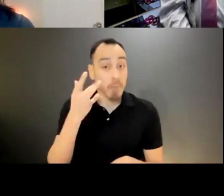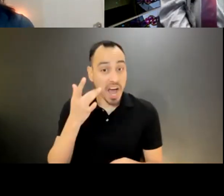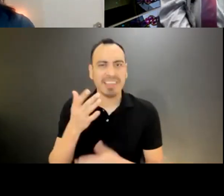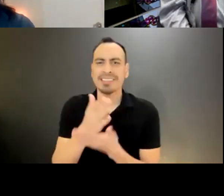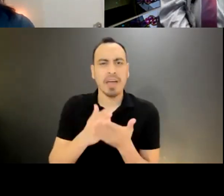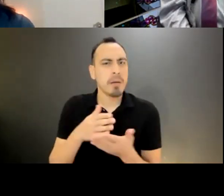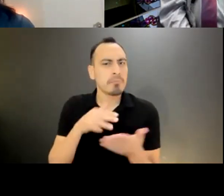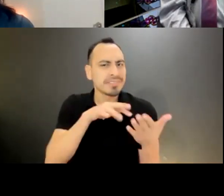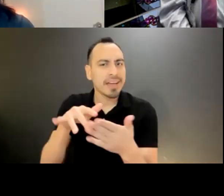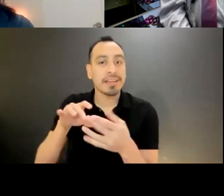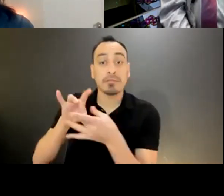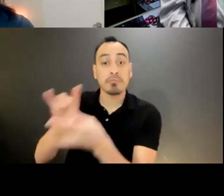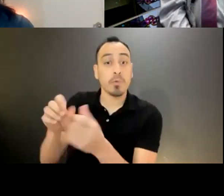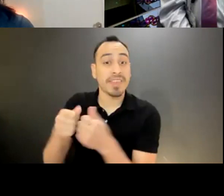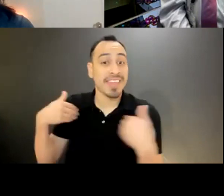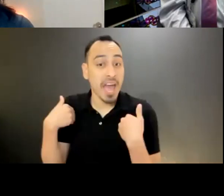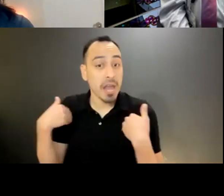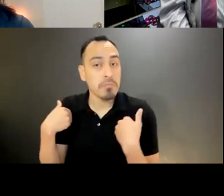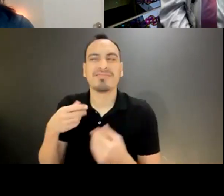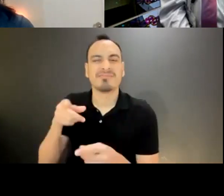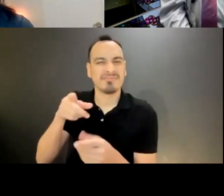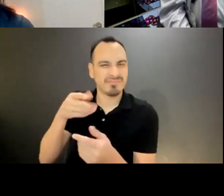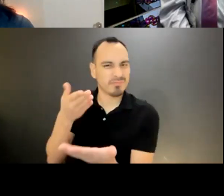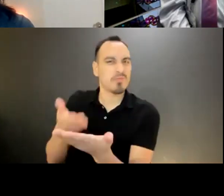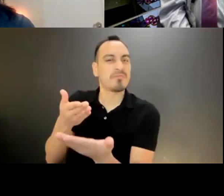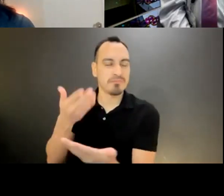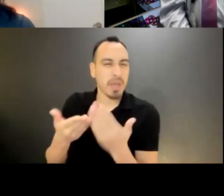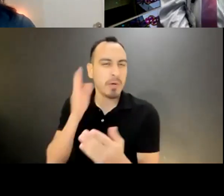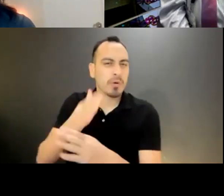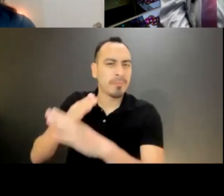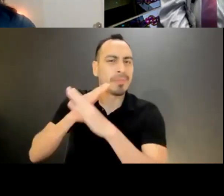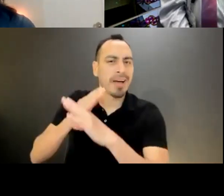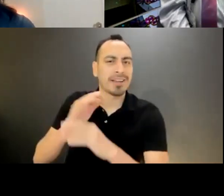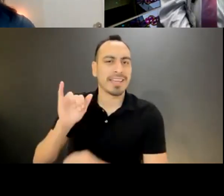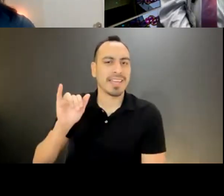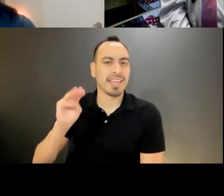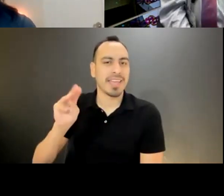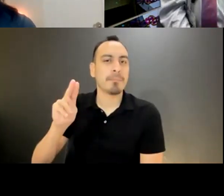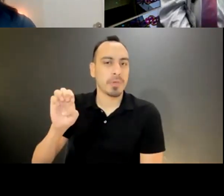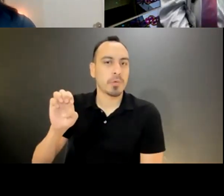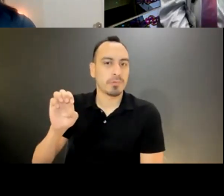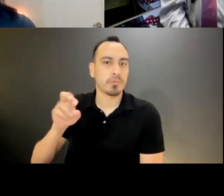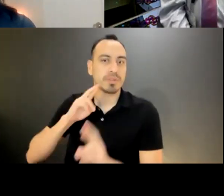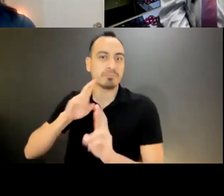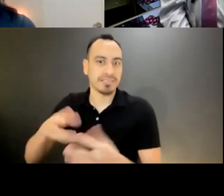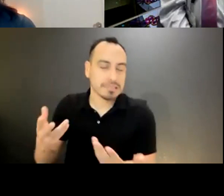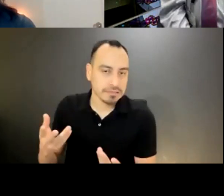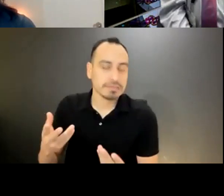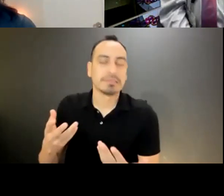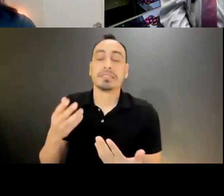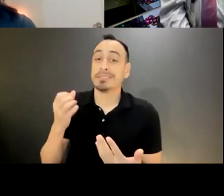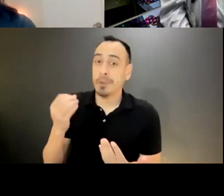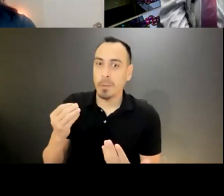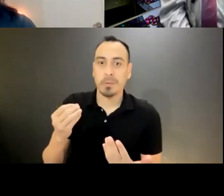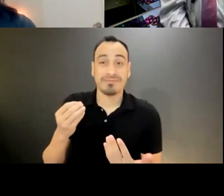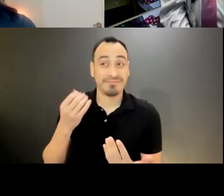that suggest that it may blunt the immune response a little bit. So unless people have significant problems